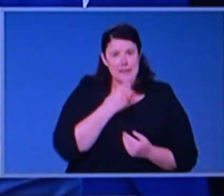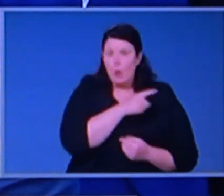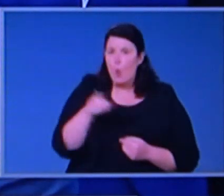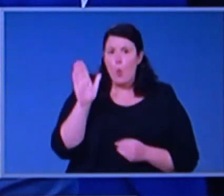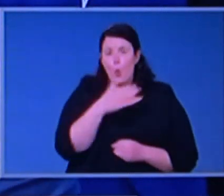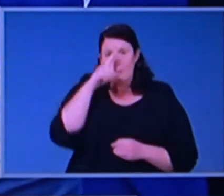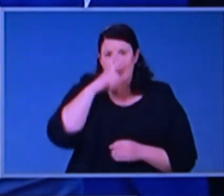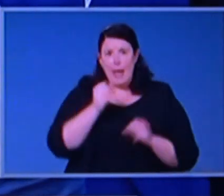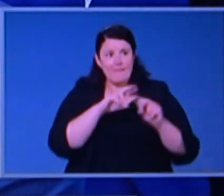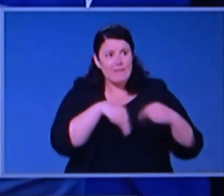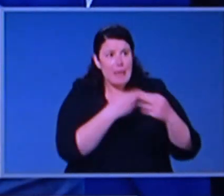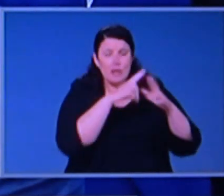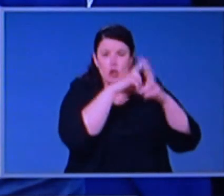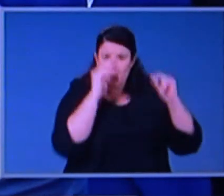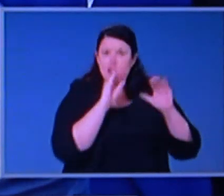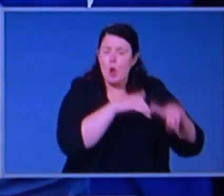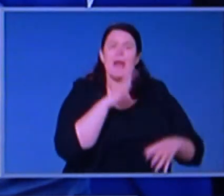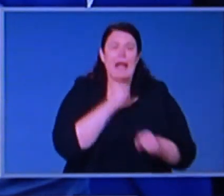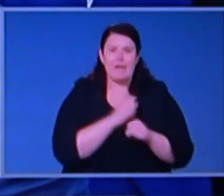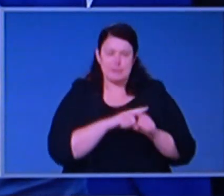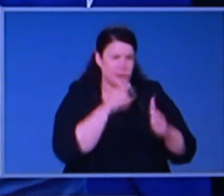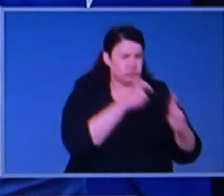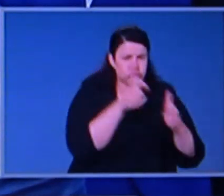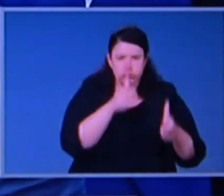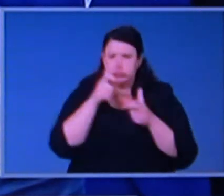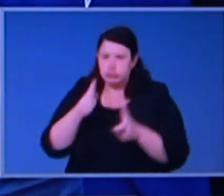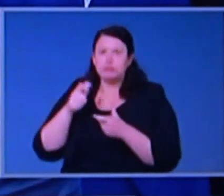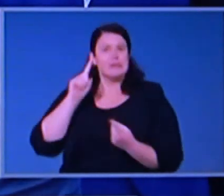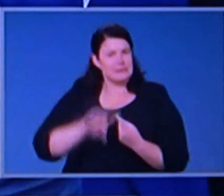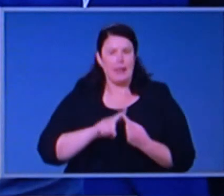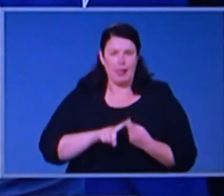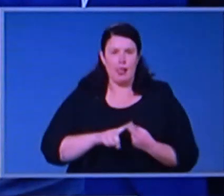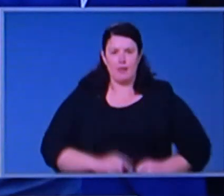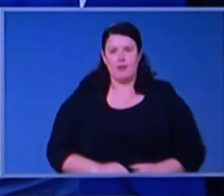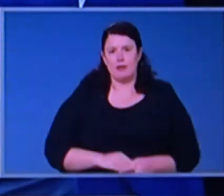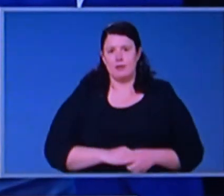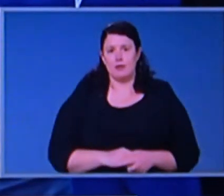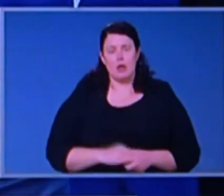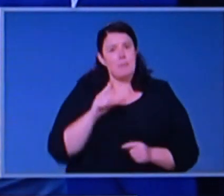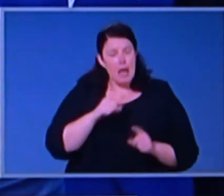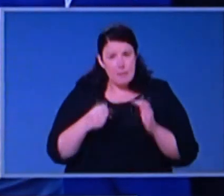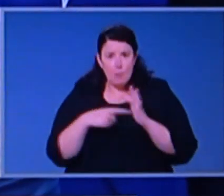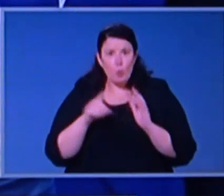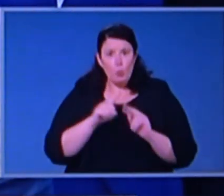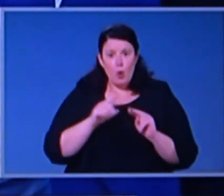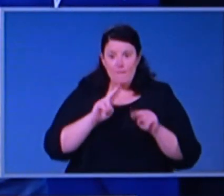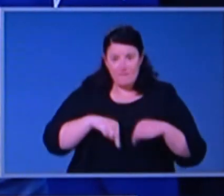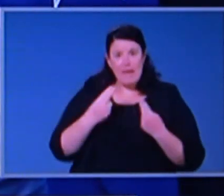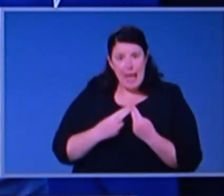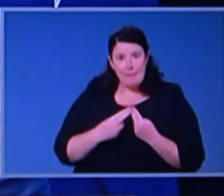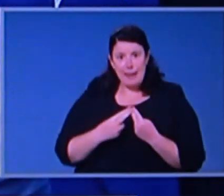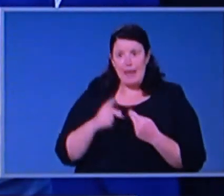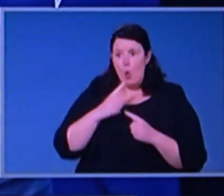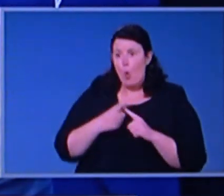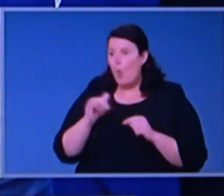the inspections and so on, they of course would continue. But it is important that family members, support people have the opportunity